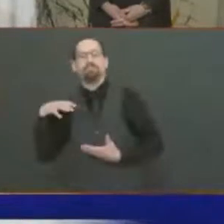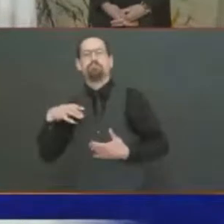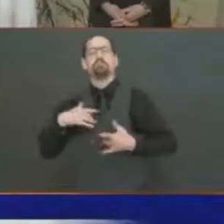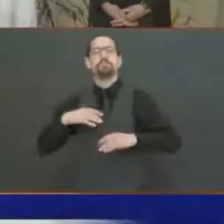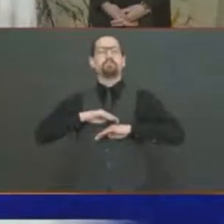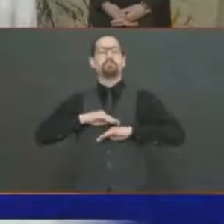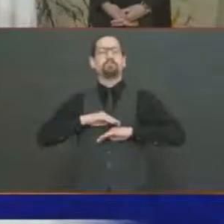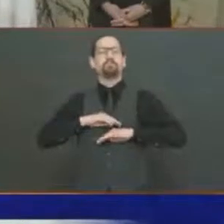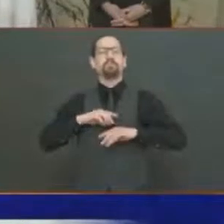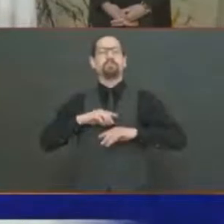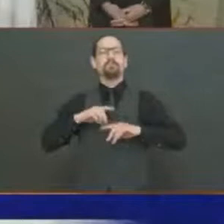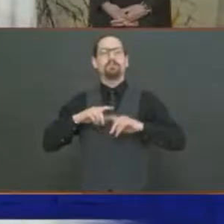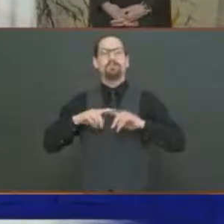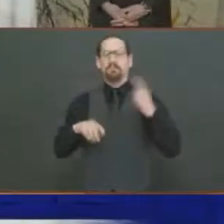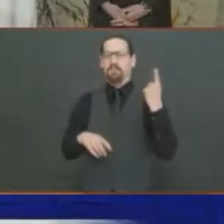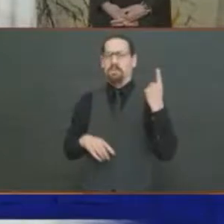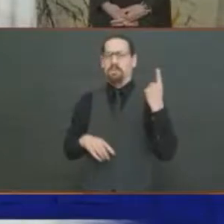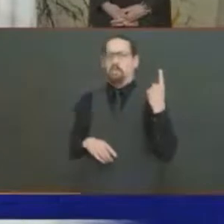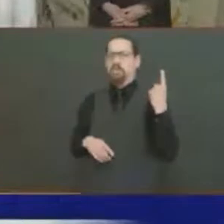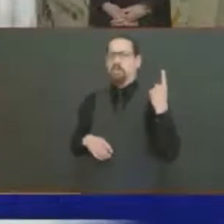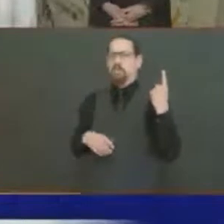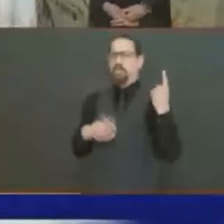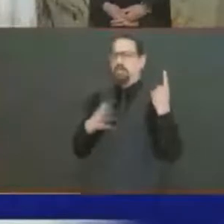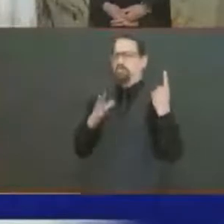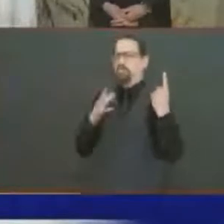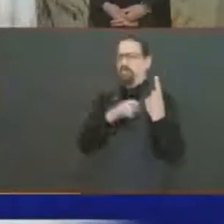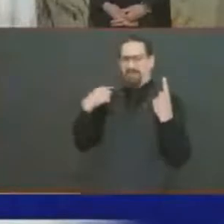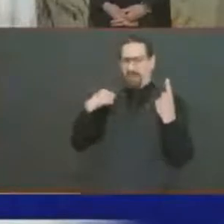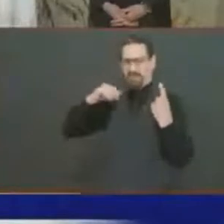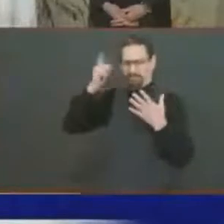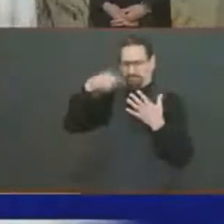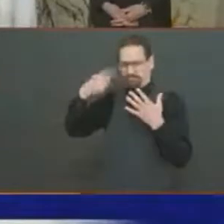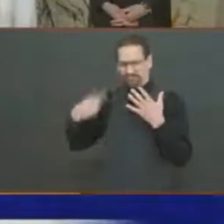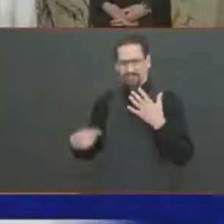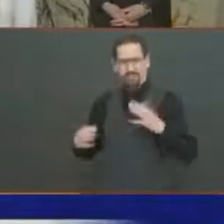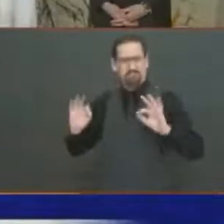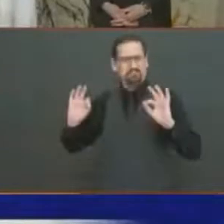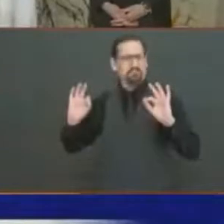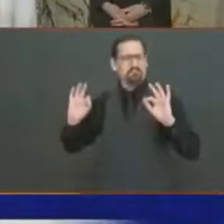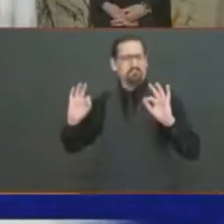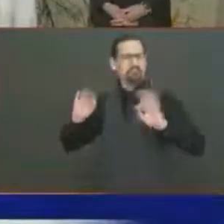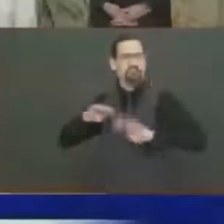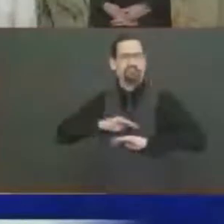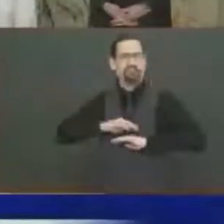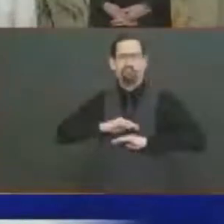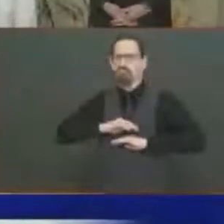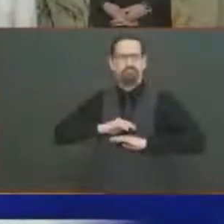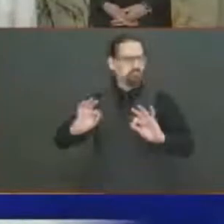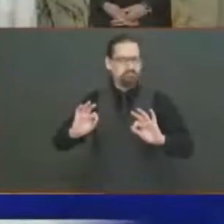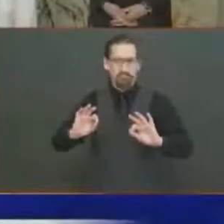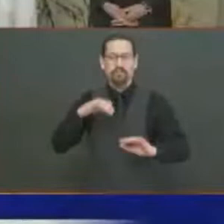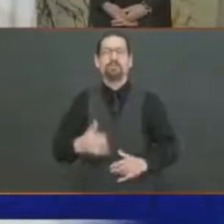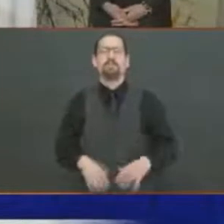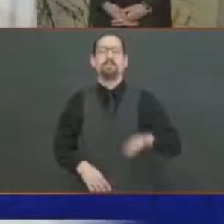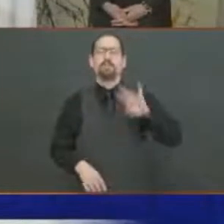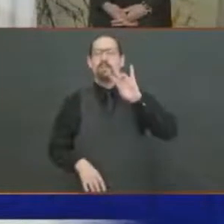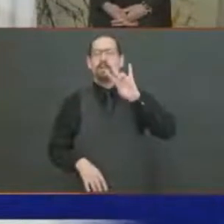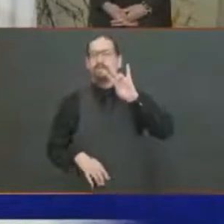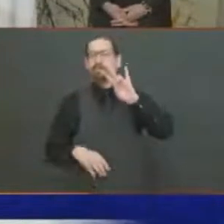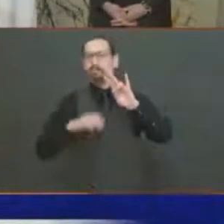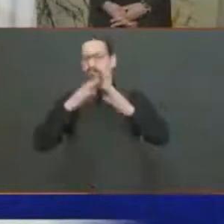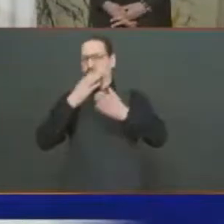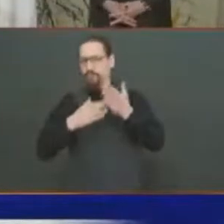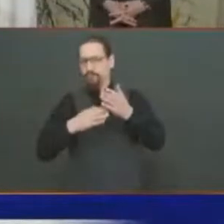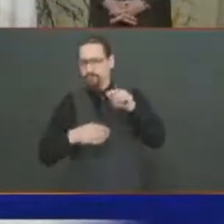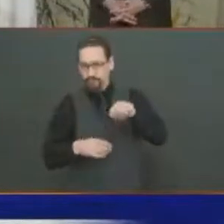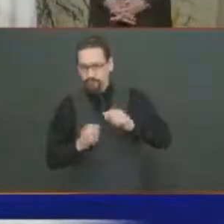feel very confident in our systems for PPE. Seventh, we said we needed appropriate